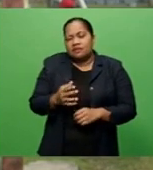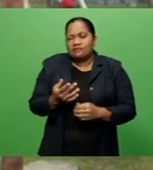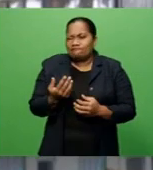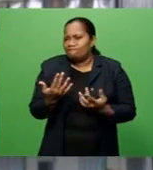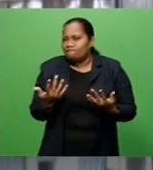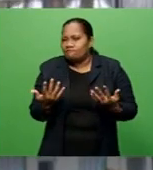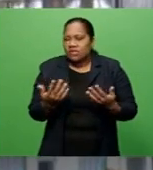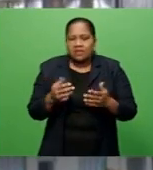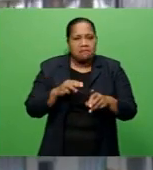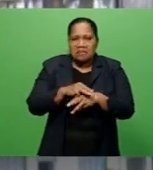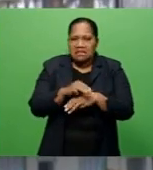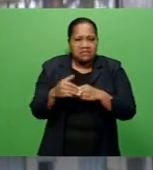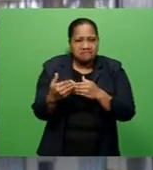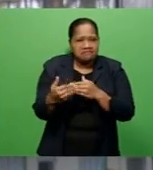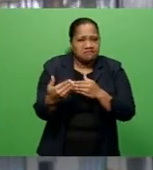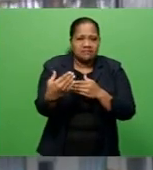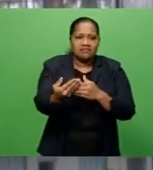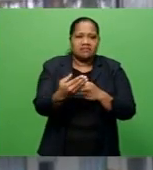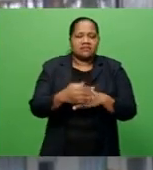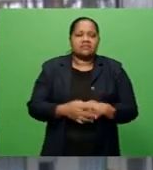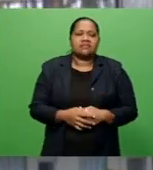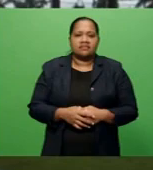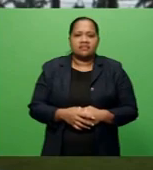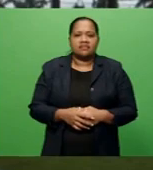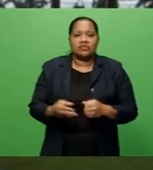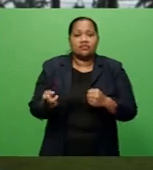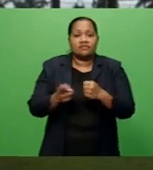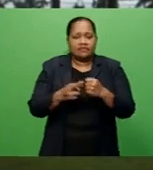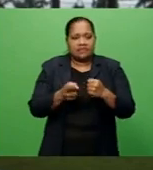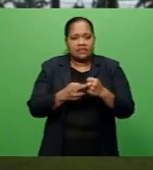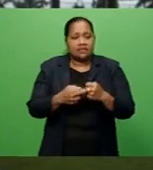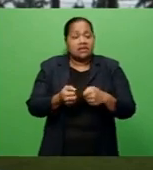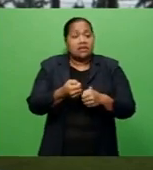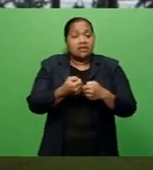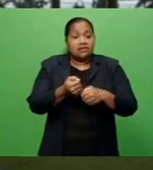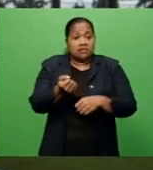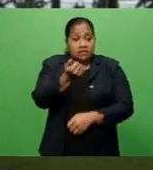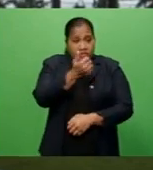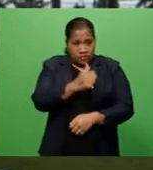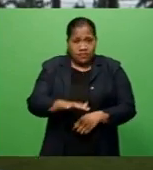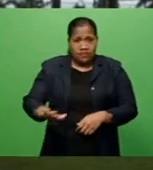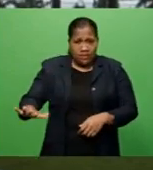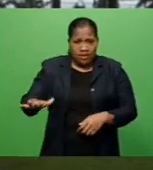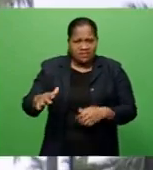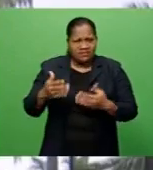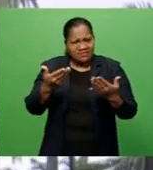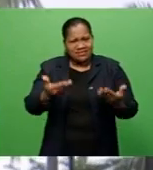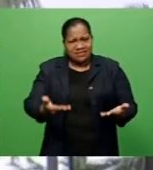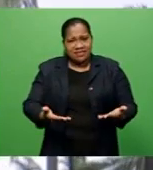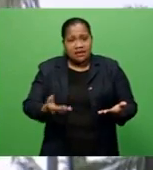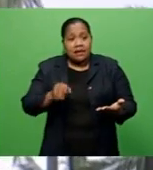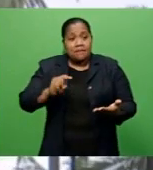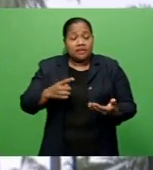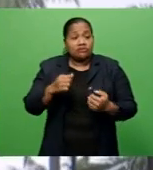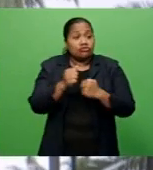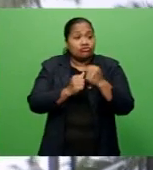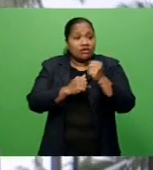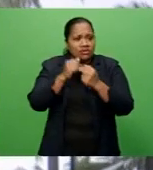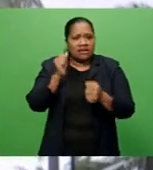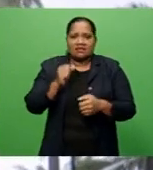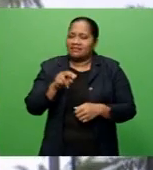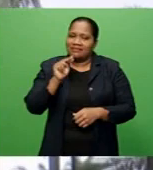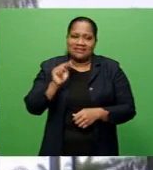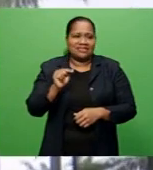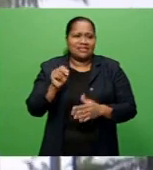can get the place up and fixed. The ground is pretty much playable, but it's the structure that needs a lot of attention.